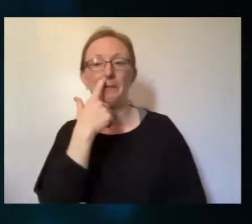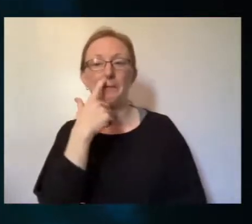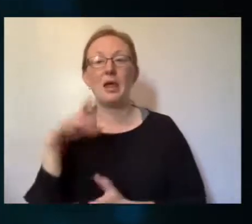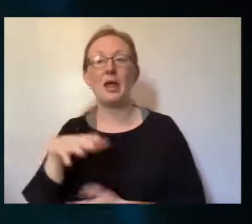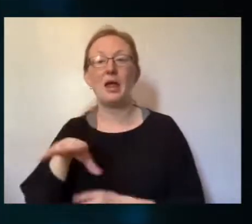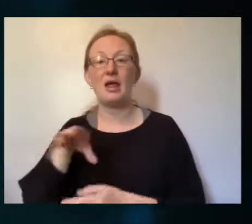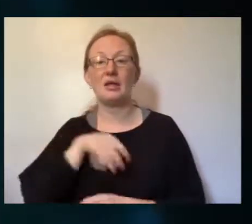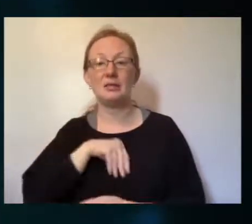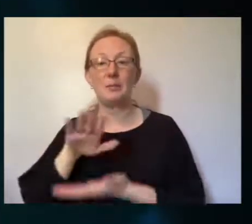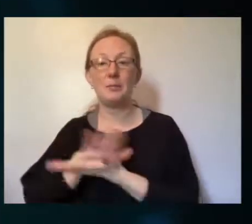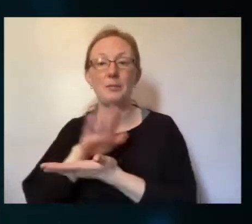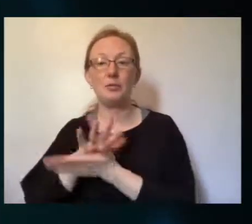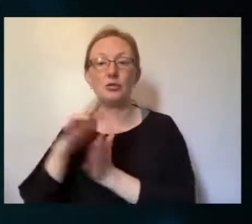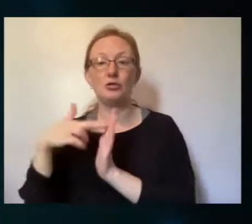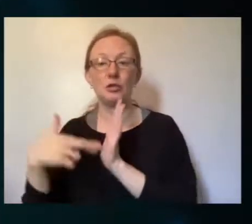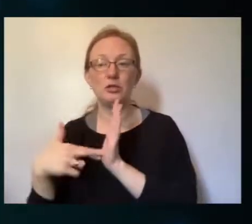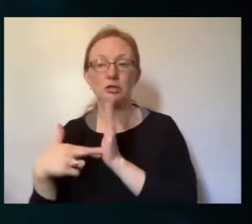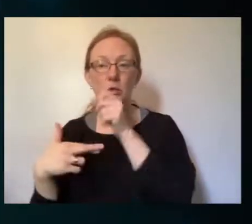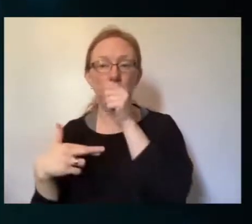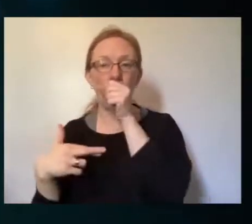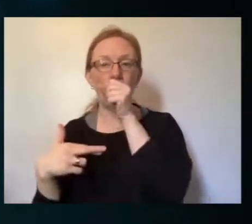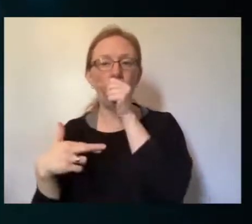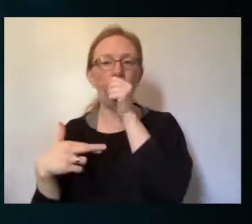papers register.